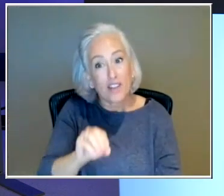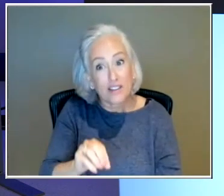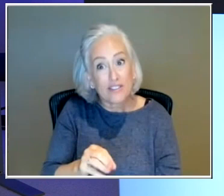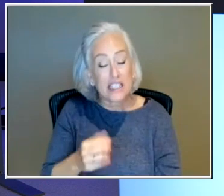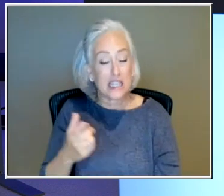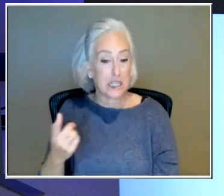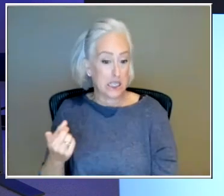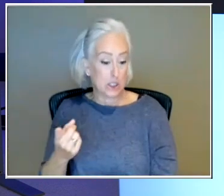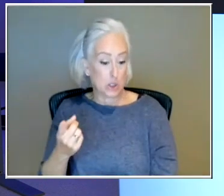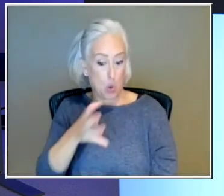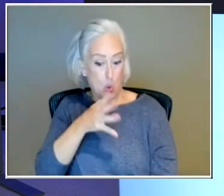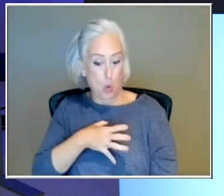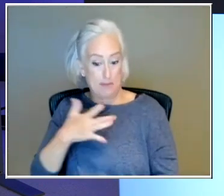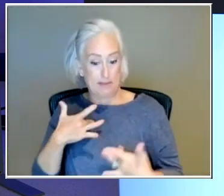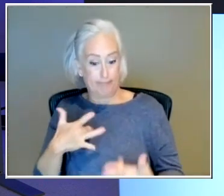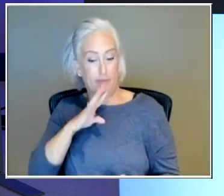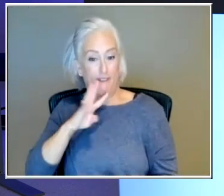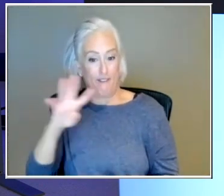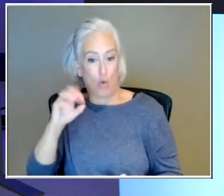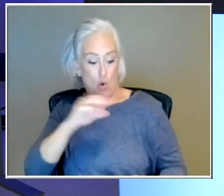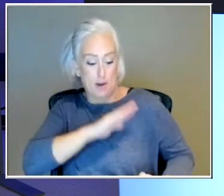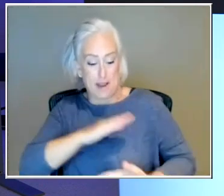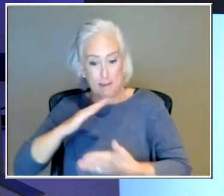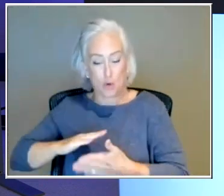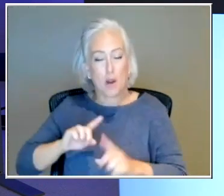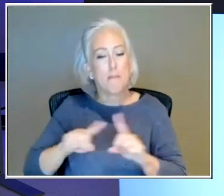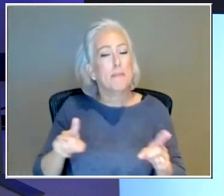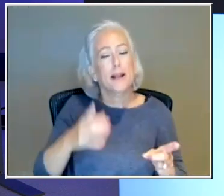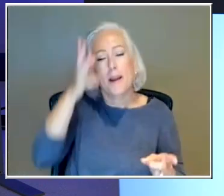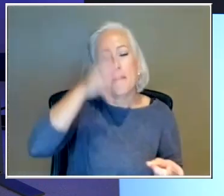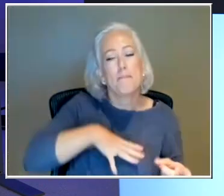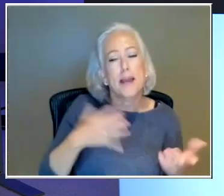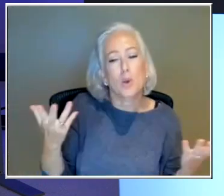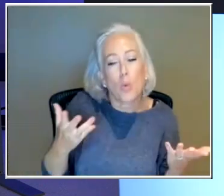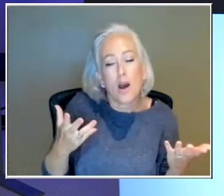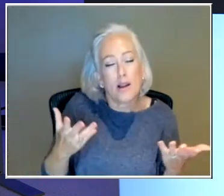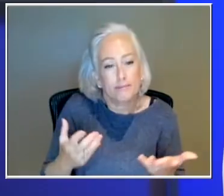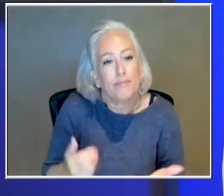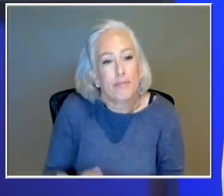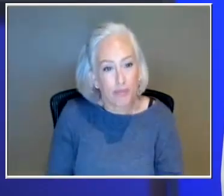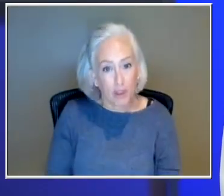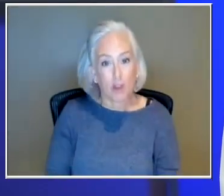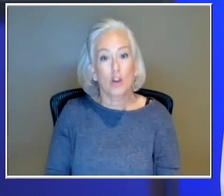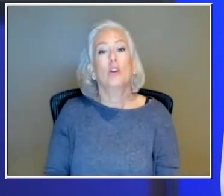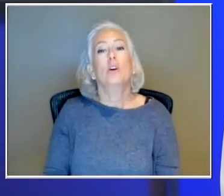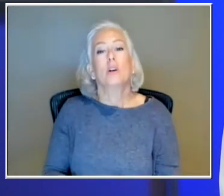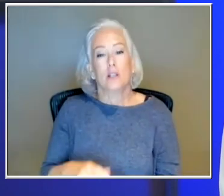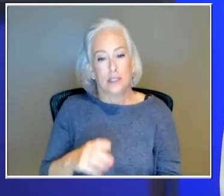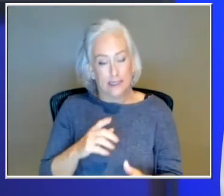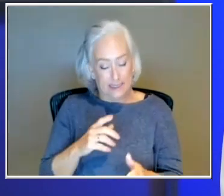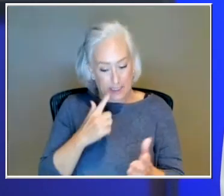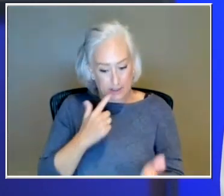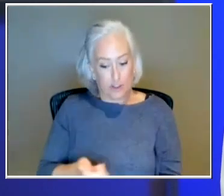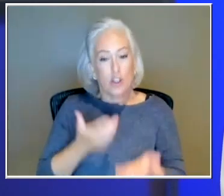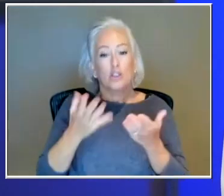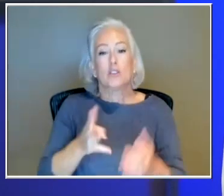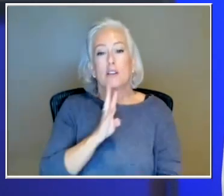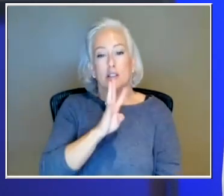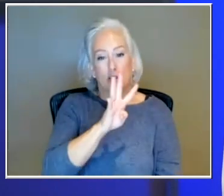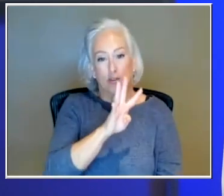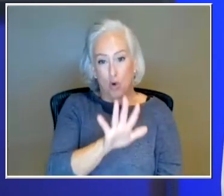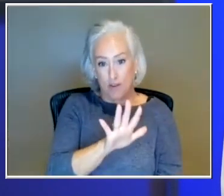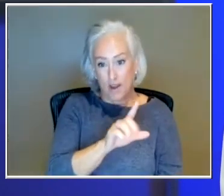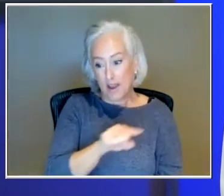Is there a magic number? Is there a risk level? So current guidelines recommend that screening starts somewhere between 45 and 50 for an average